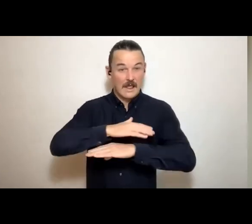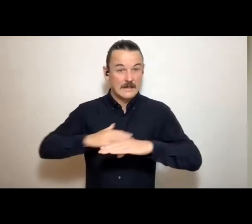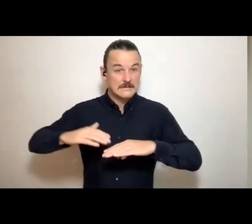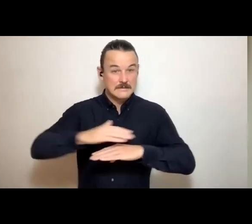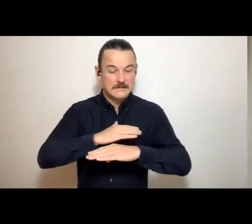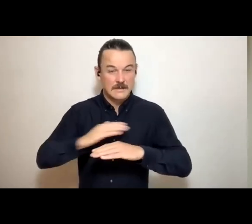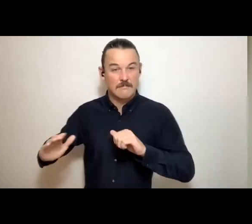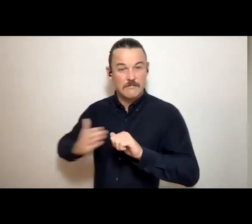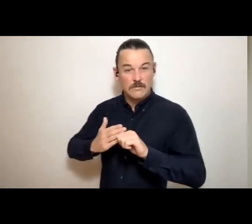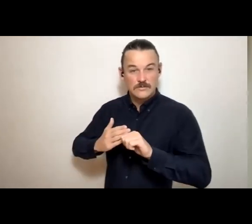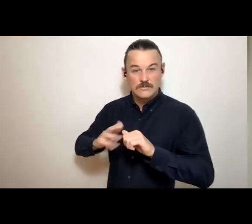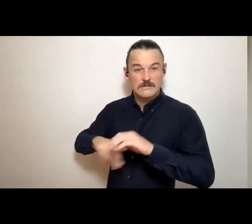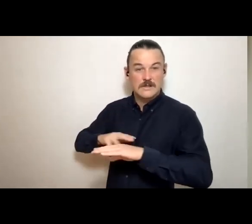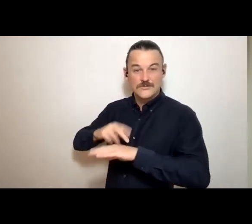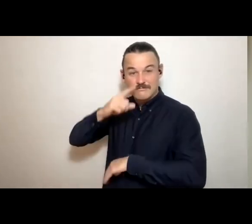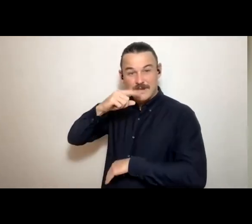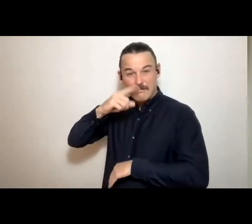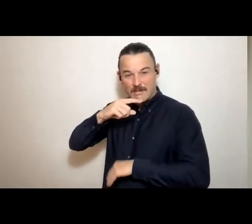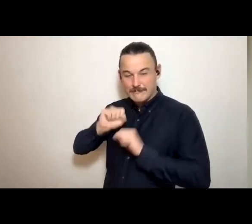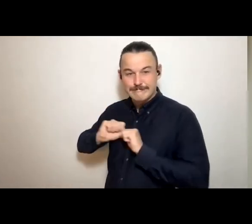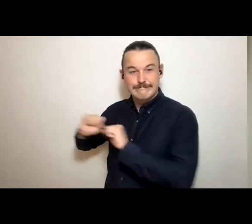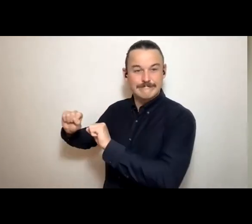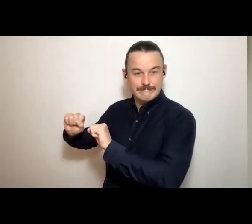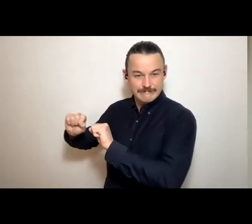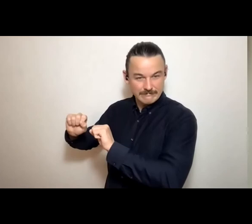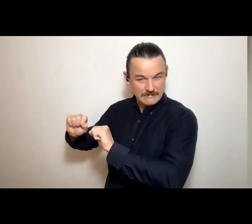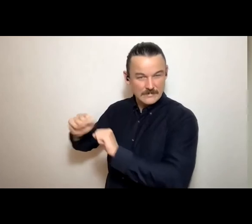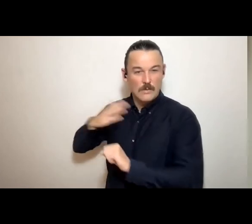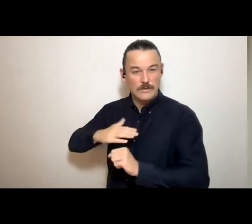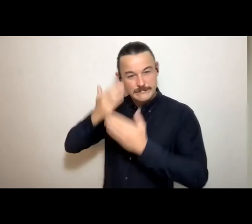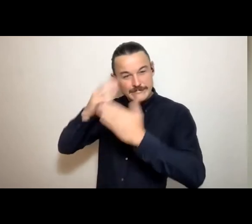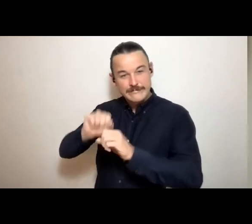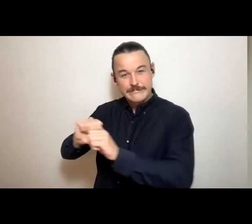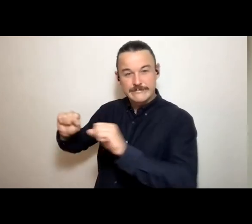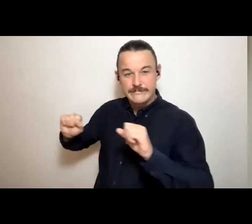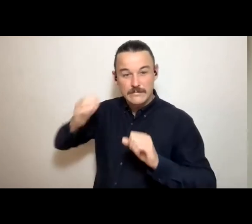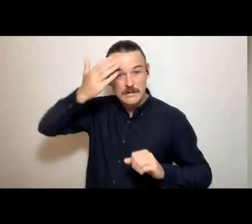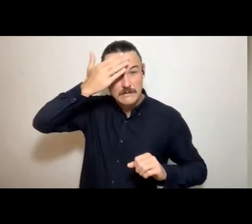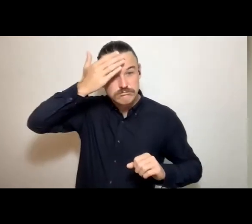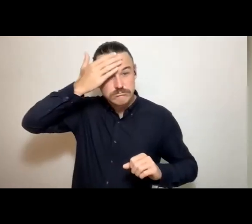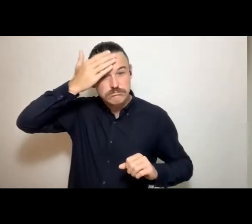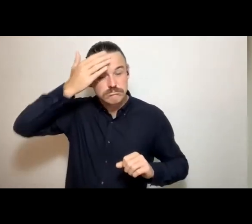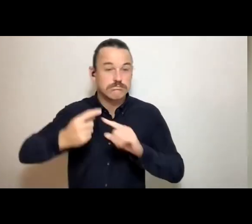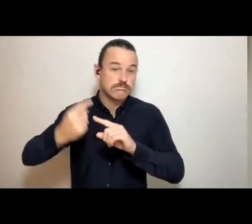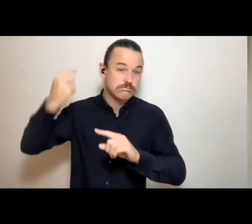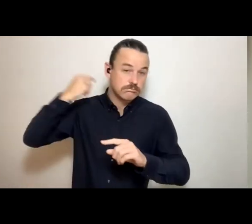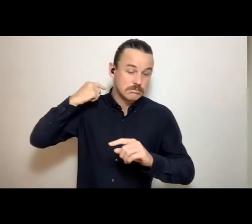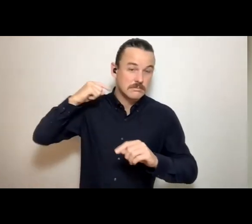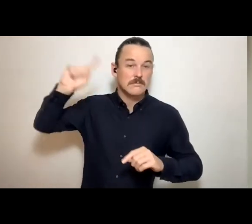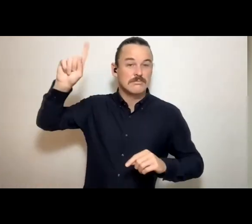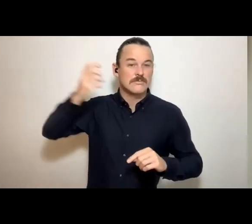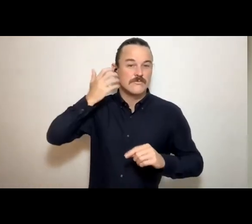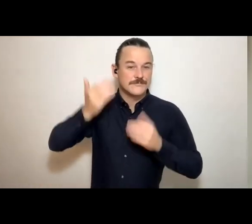and pay my respect to Elders past and present and recognise those